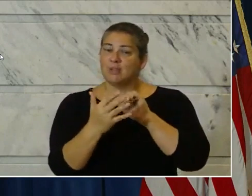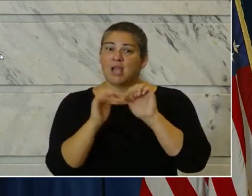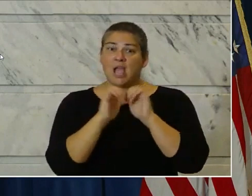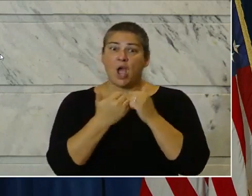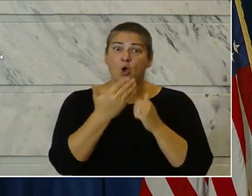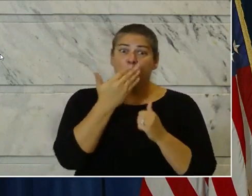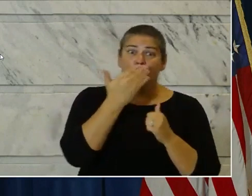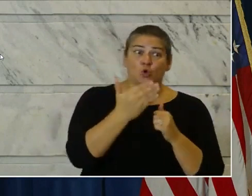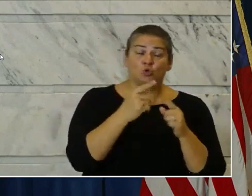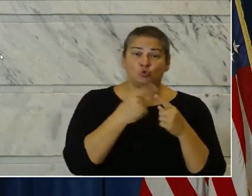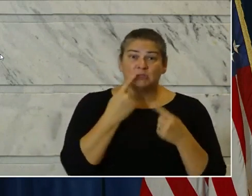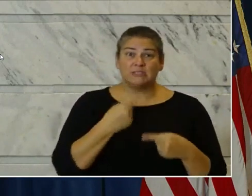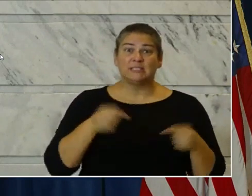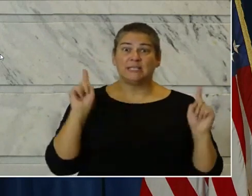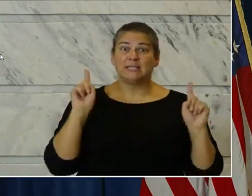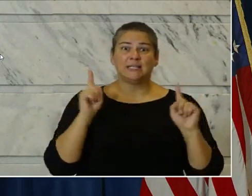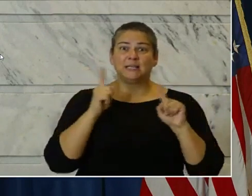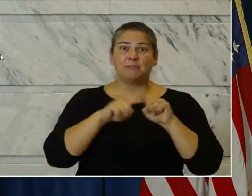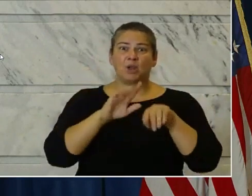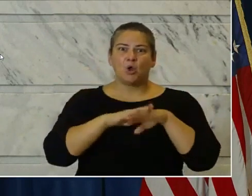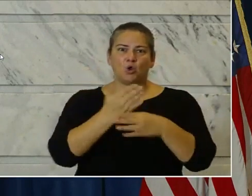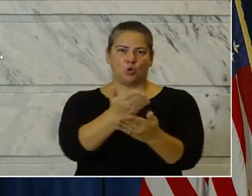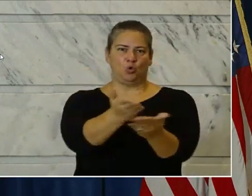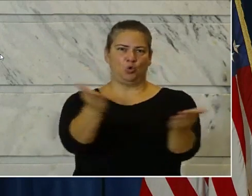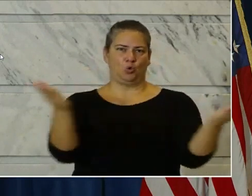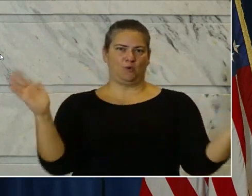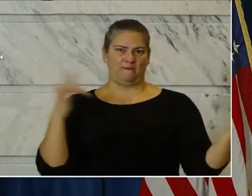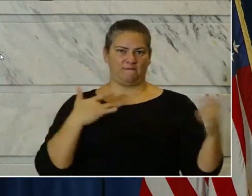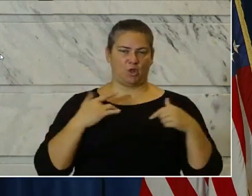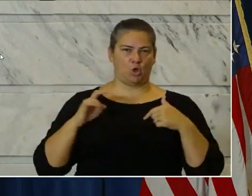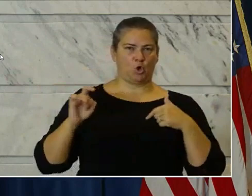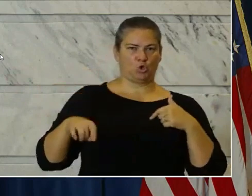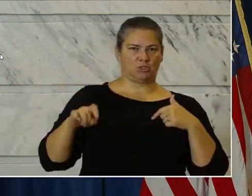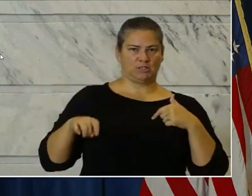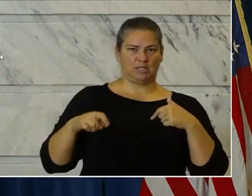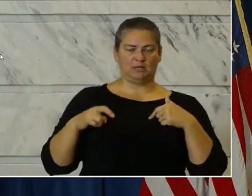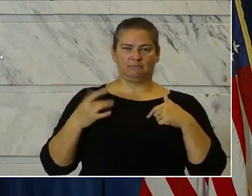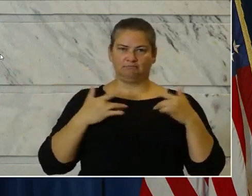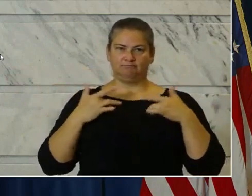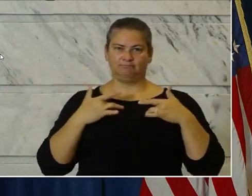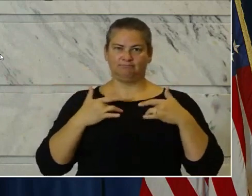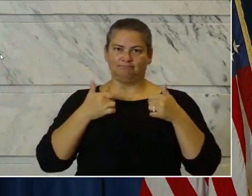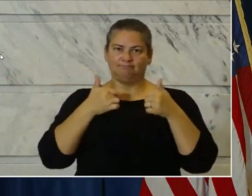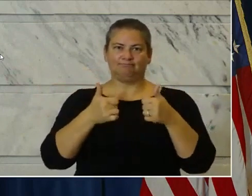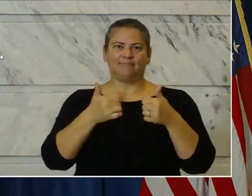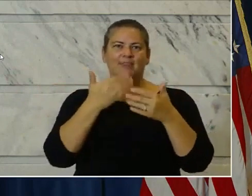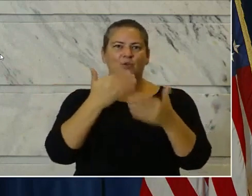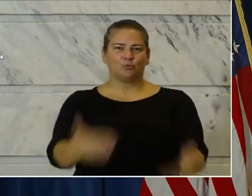we get through it will depend on your urgency and all of our actions. Thank y'all.